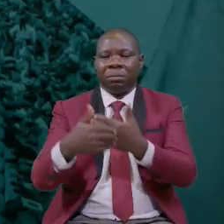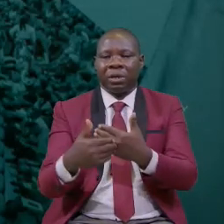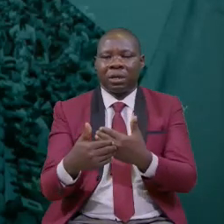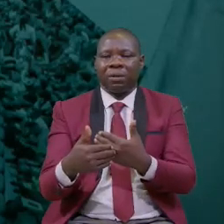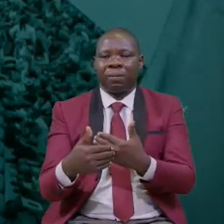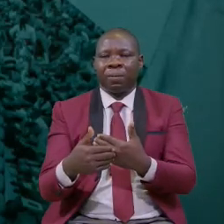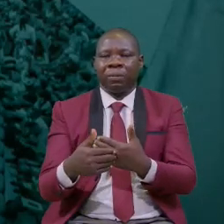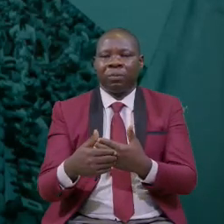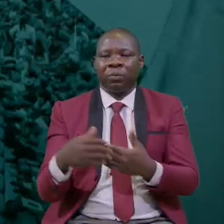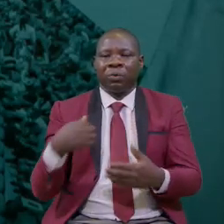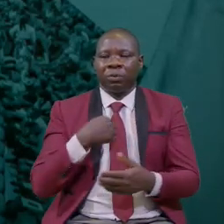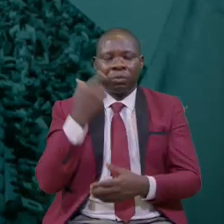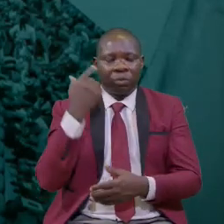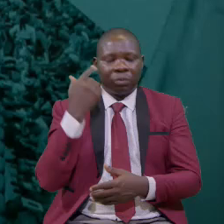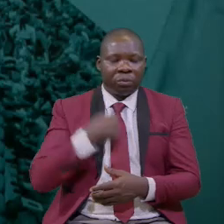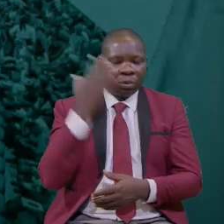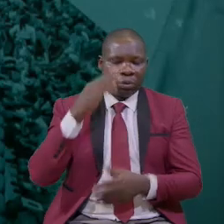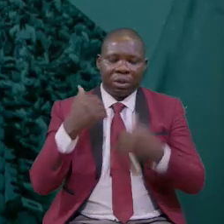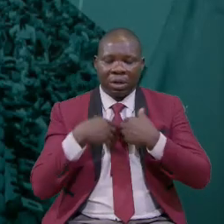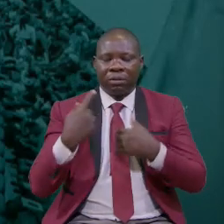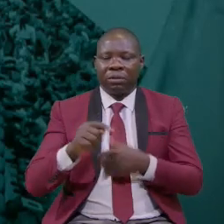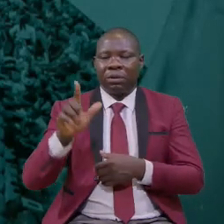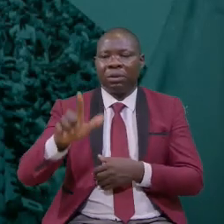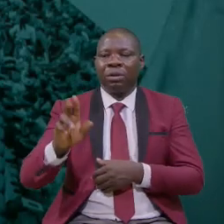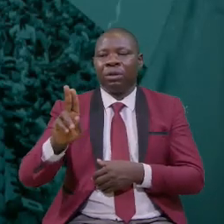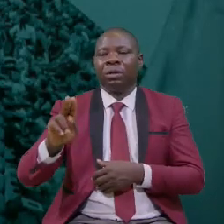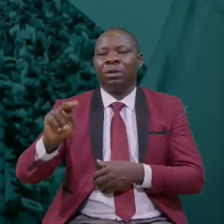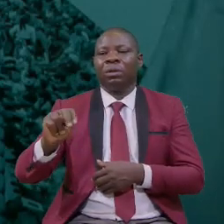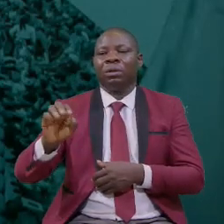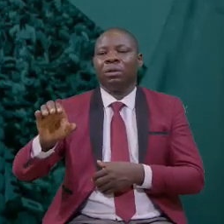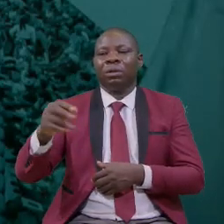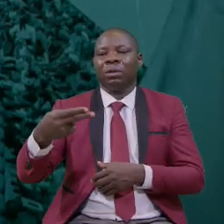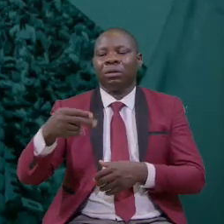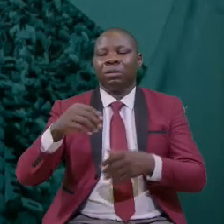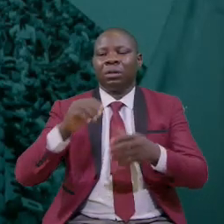we'll be having the lunch hour with Jesus there.